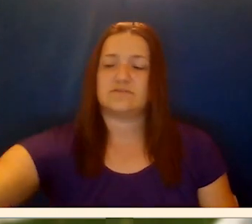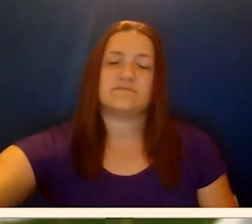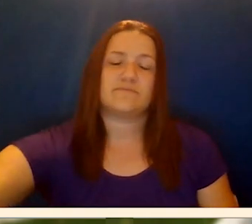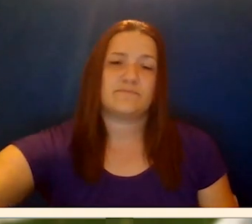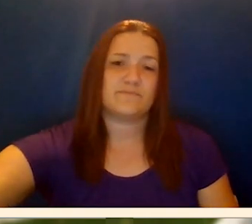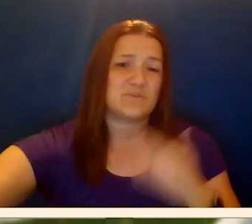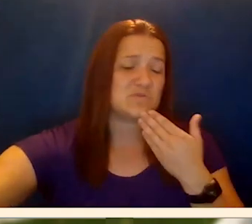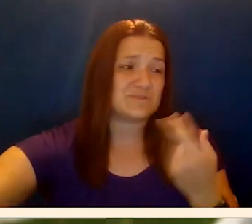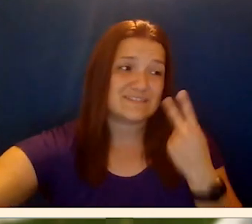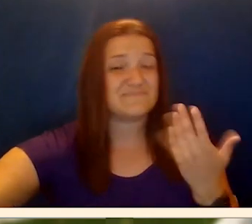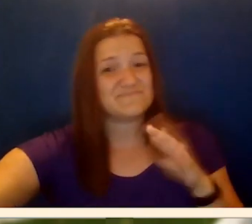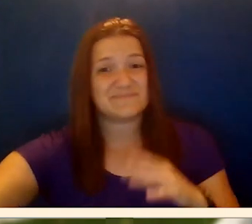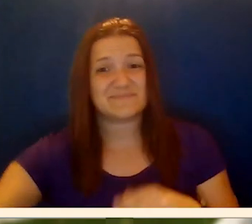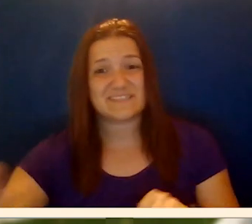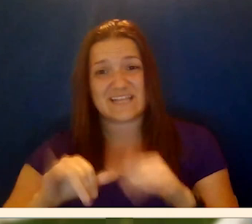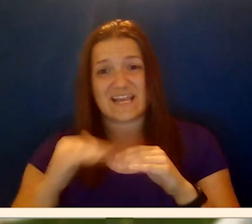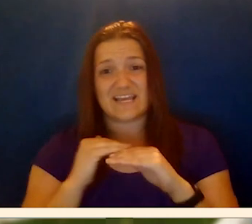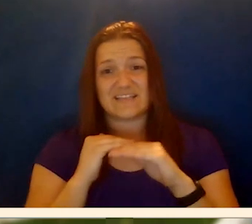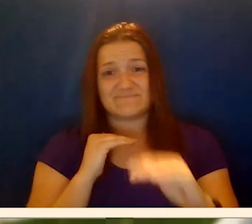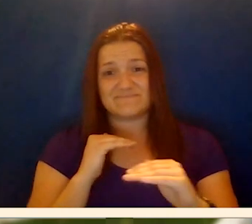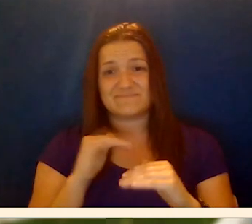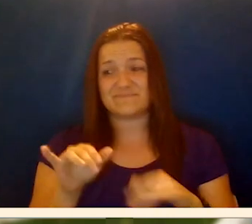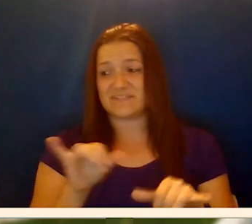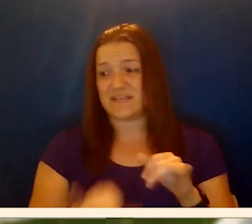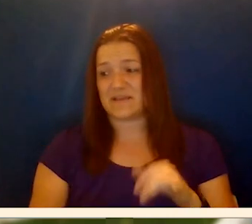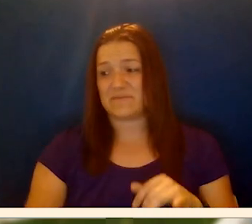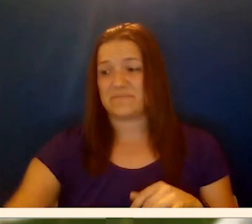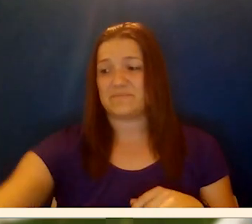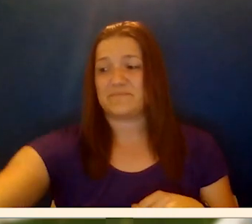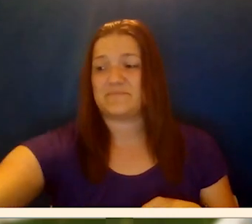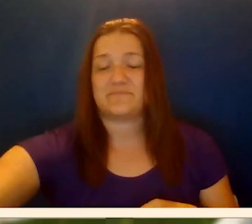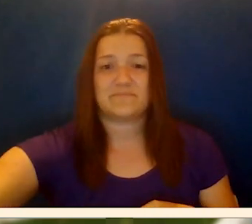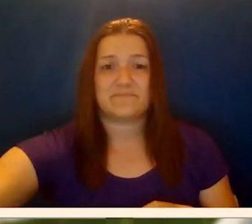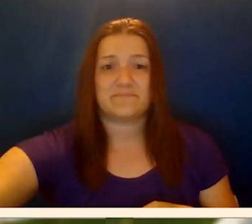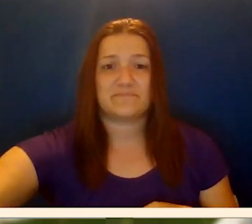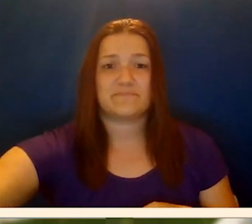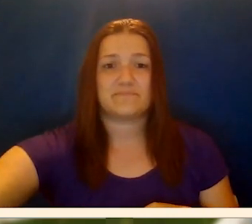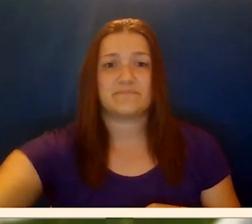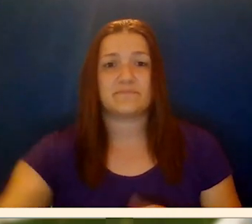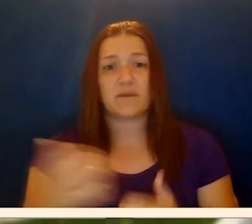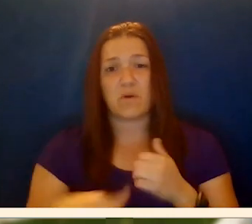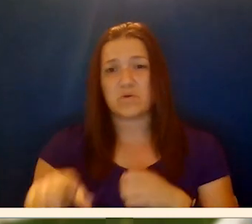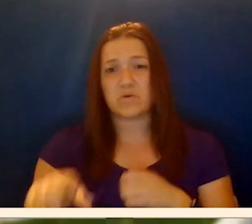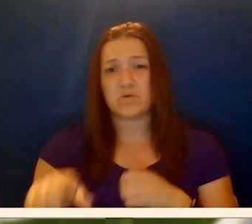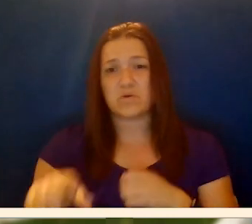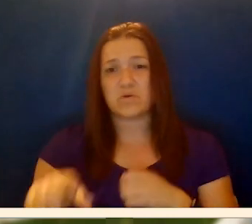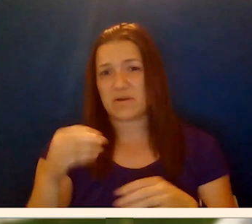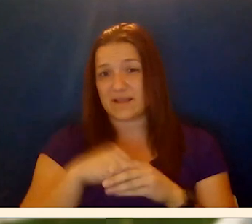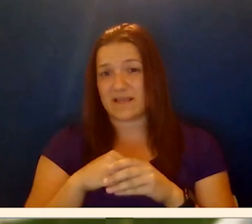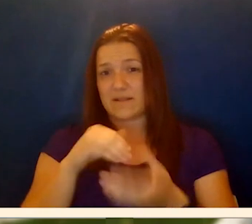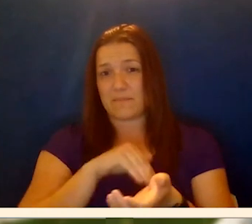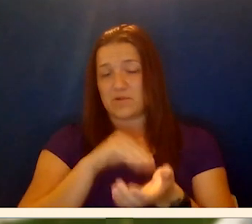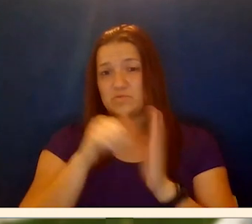same. So 98 COVID positive patients. Most all of them are in medical